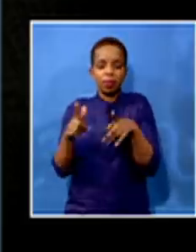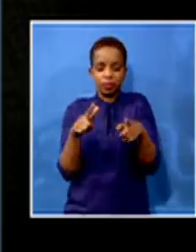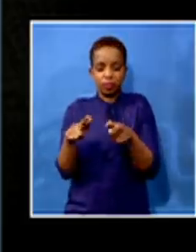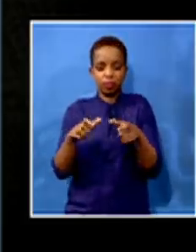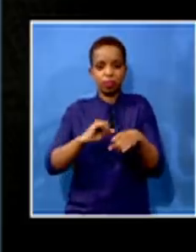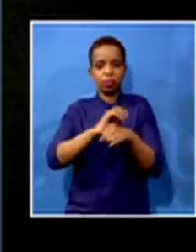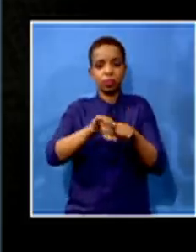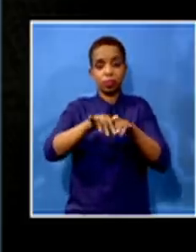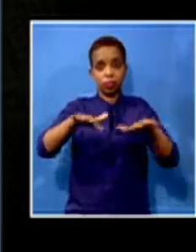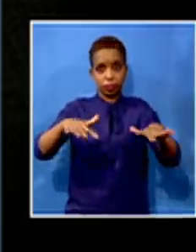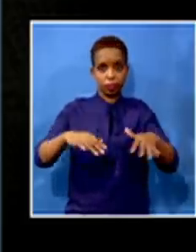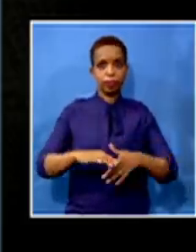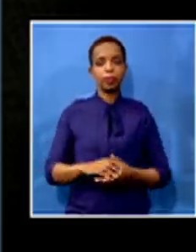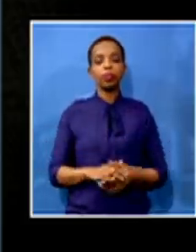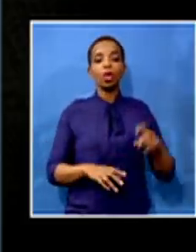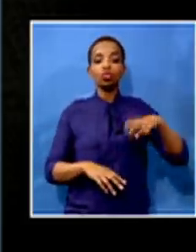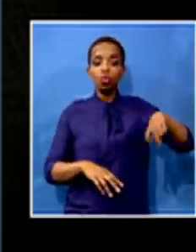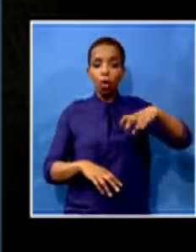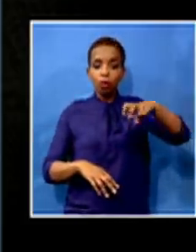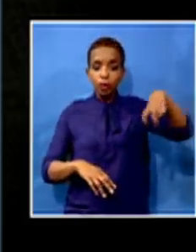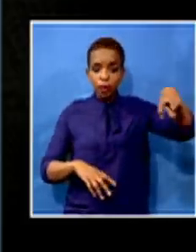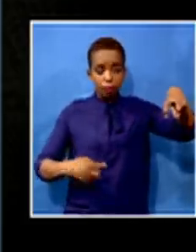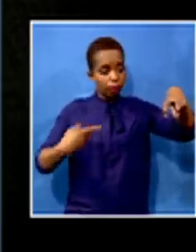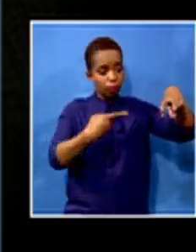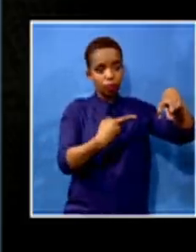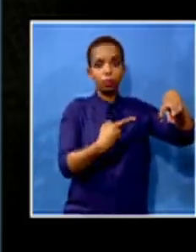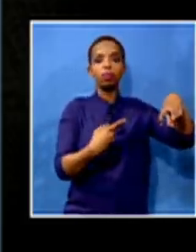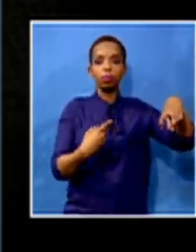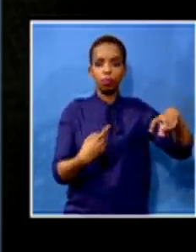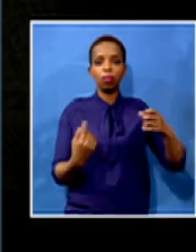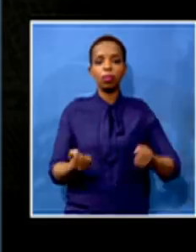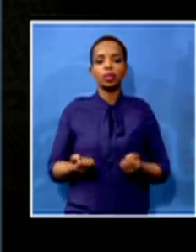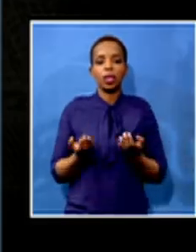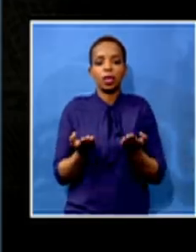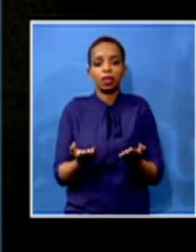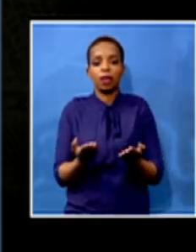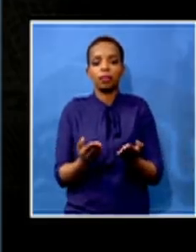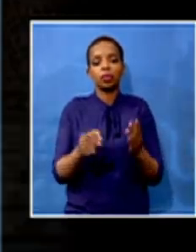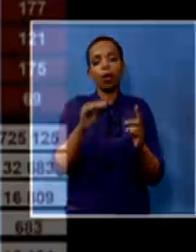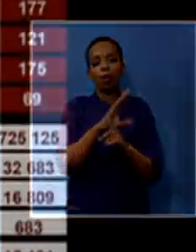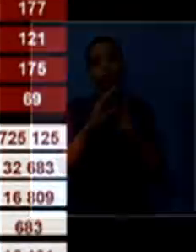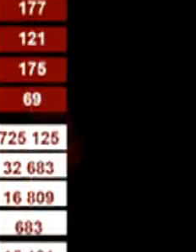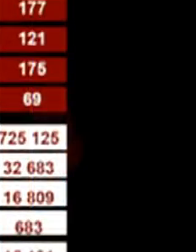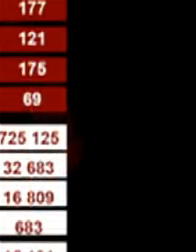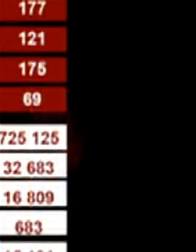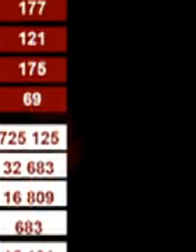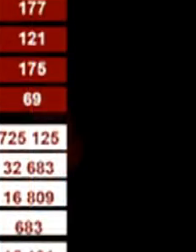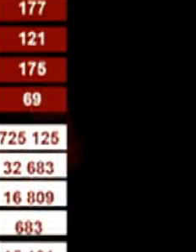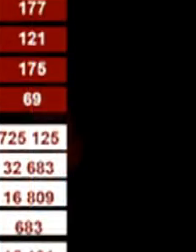And, tourism being service-orientated, close contact of a lot of our